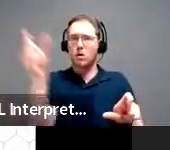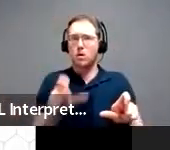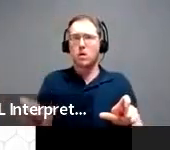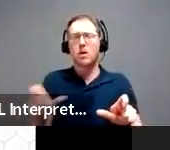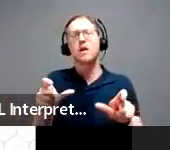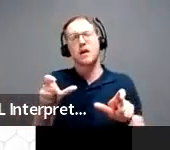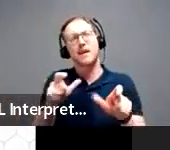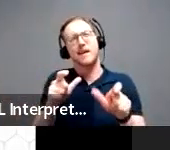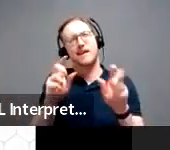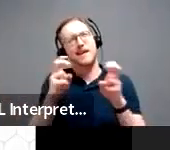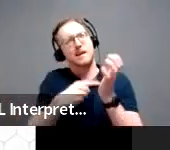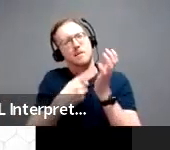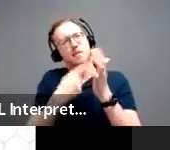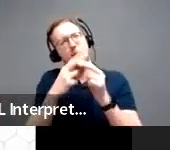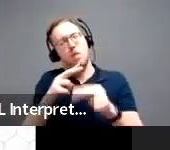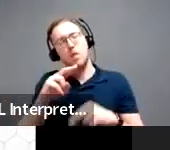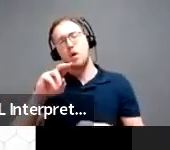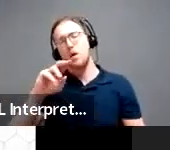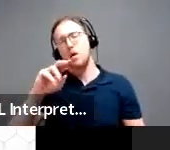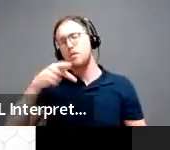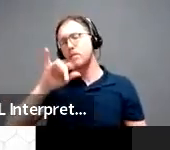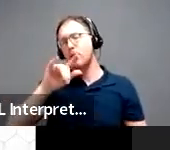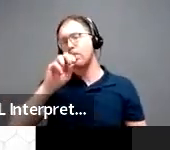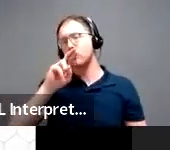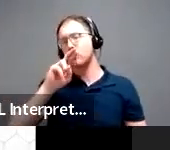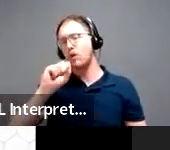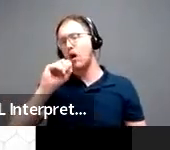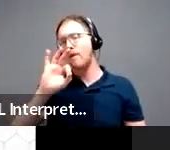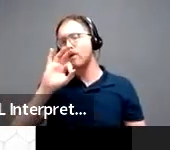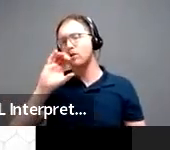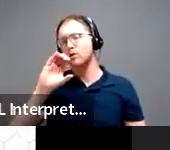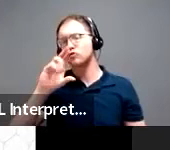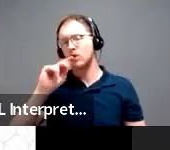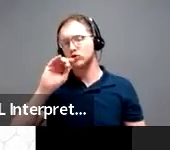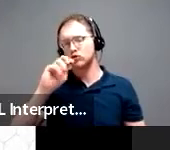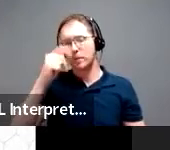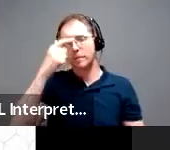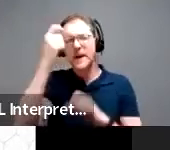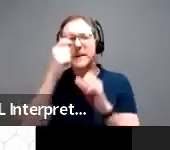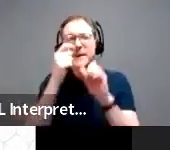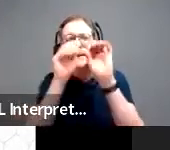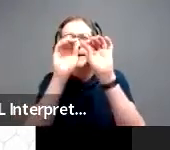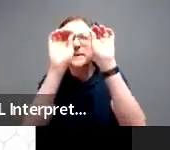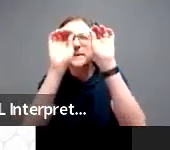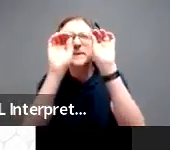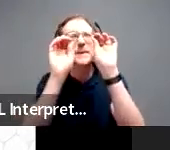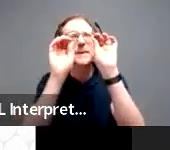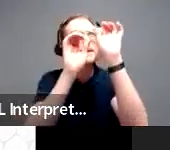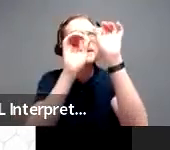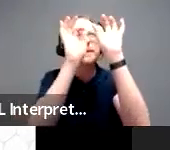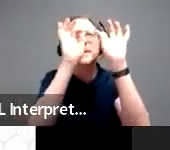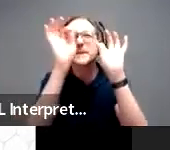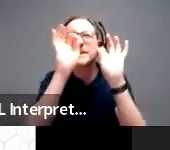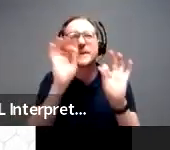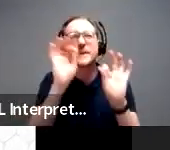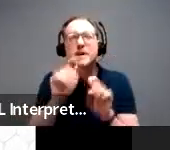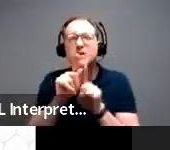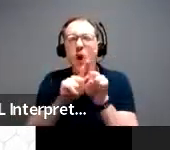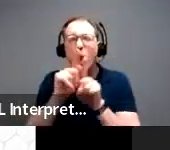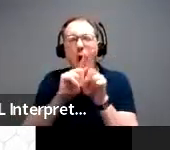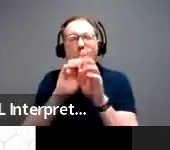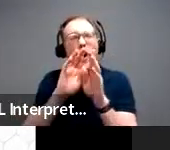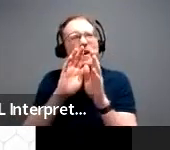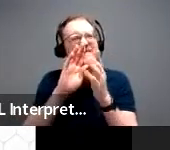creation, because there are tiny little infrared stars embedded all throughout this cloud of gas and dust, which is